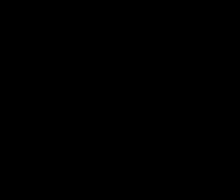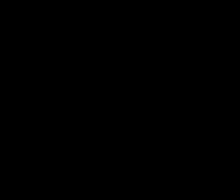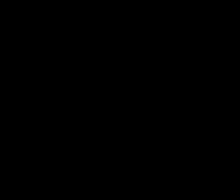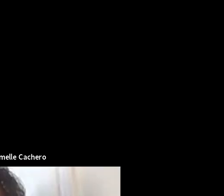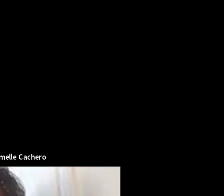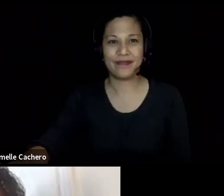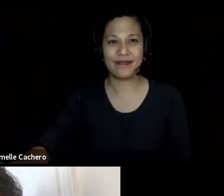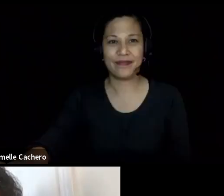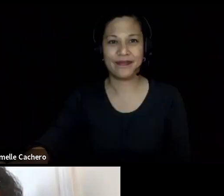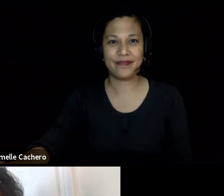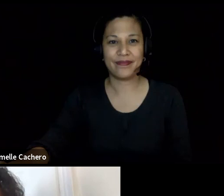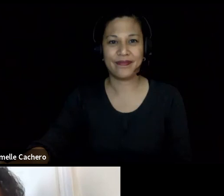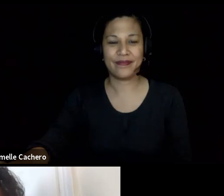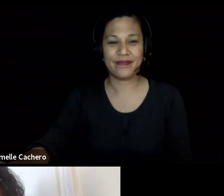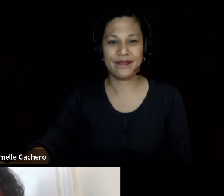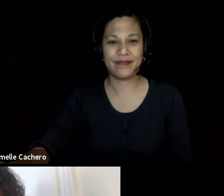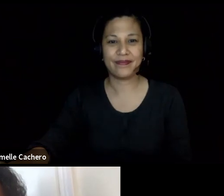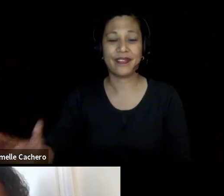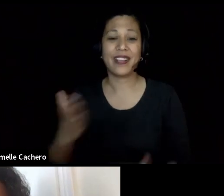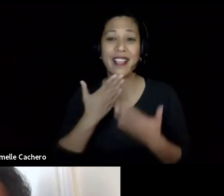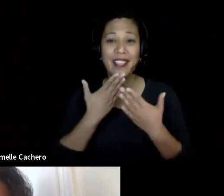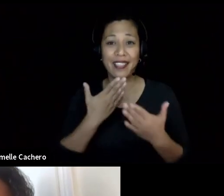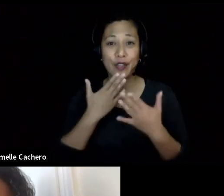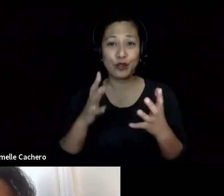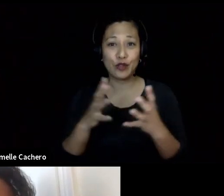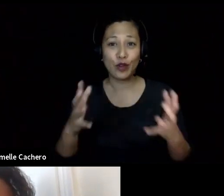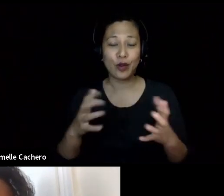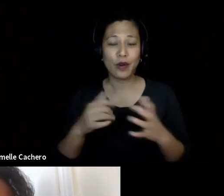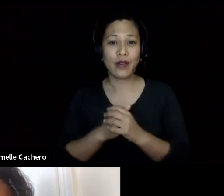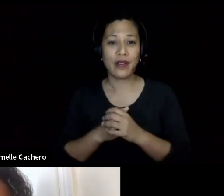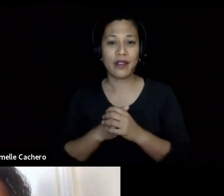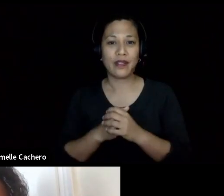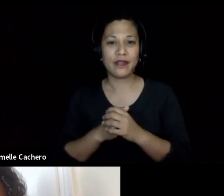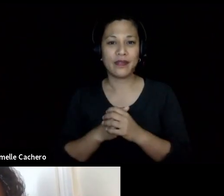Okay. Thank you so much, Lavie. I